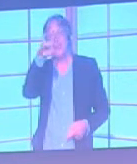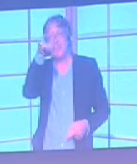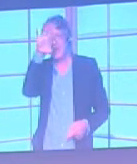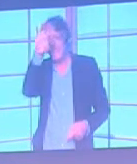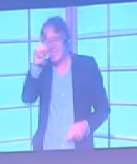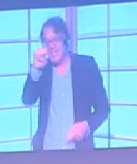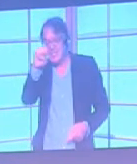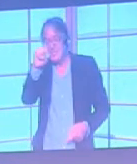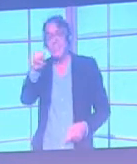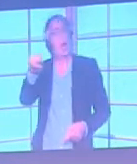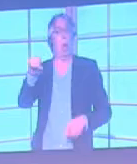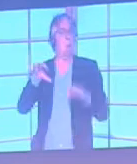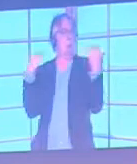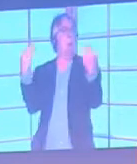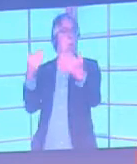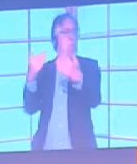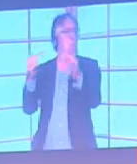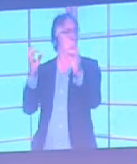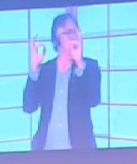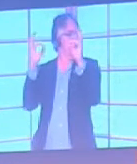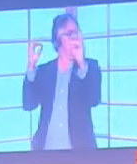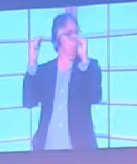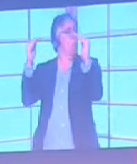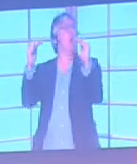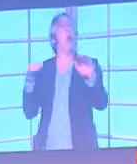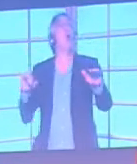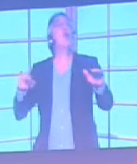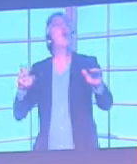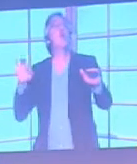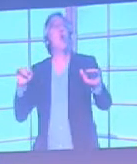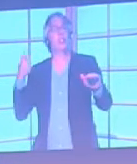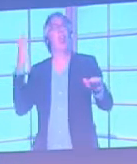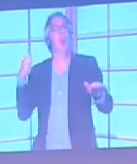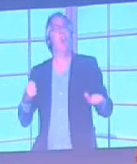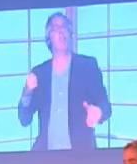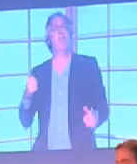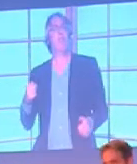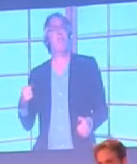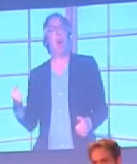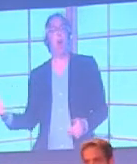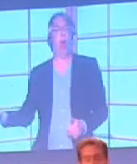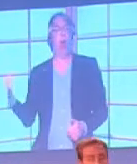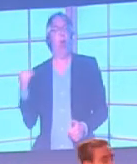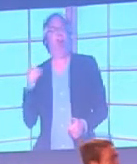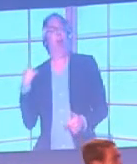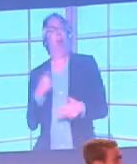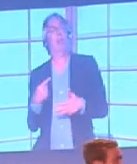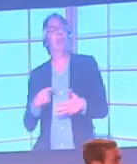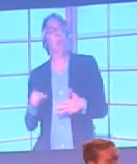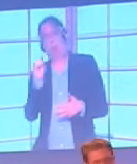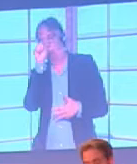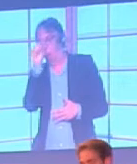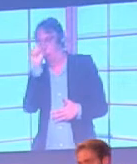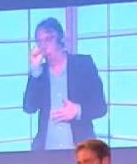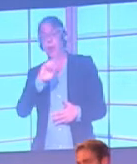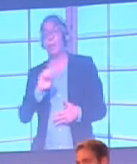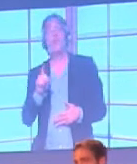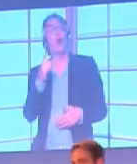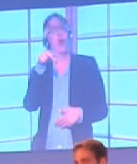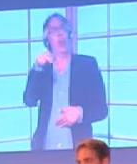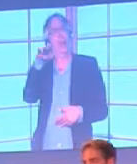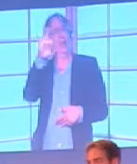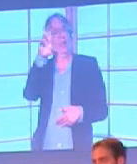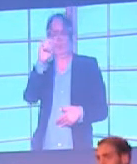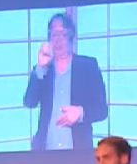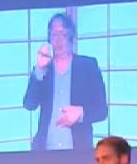to work on, and this is what we will push, and we expect her to push us in order to enhance. But let's take the example of Nice. Nice